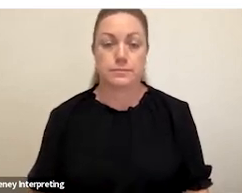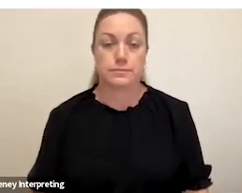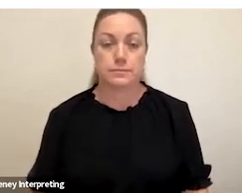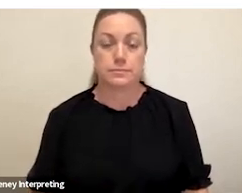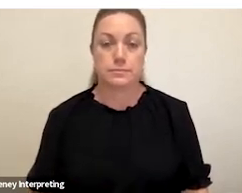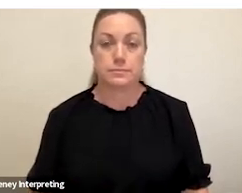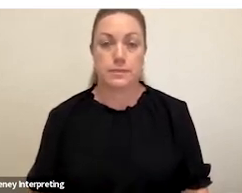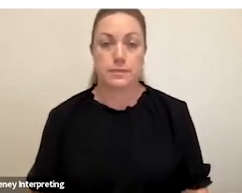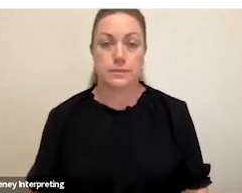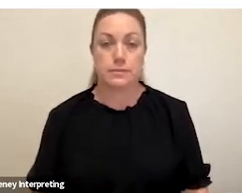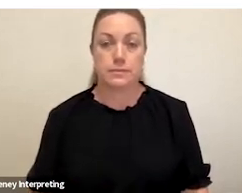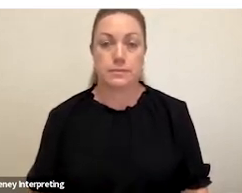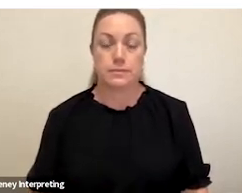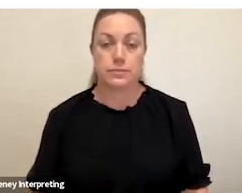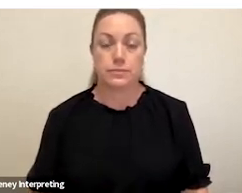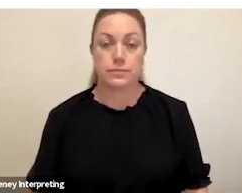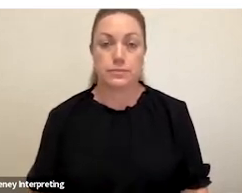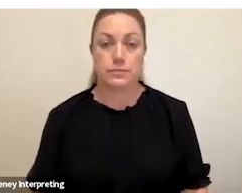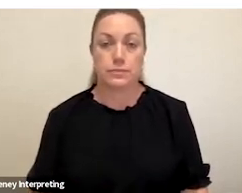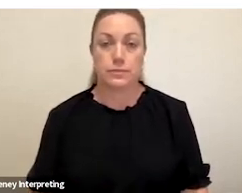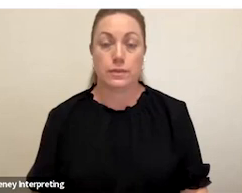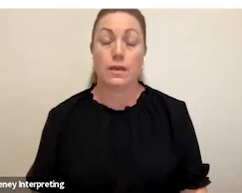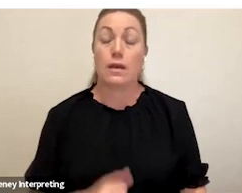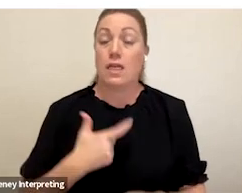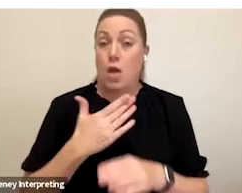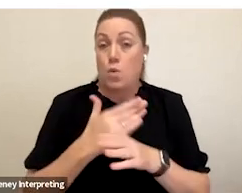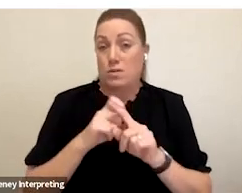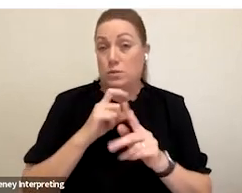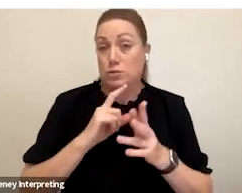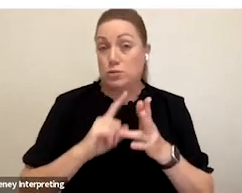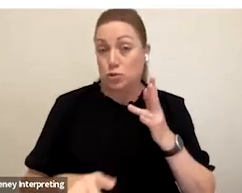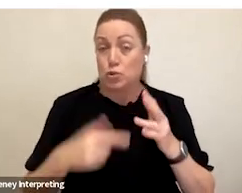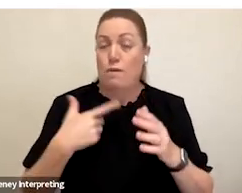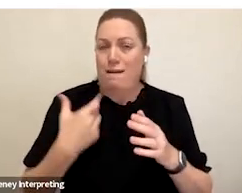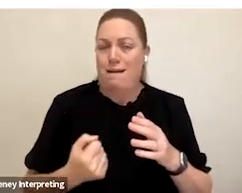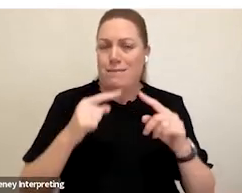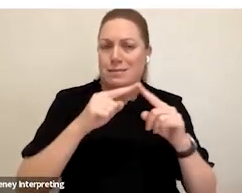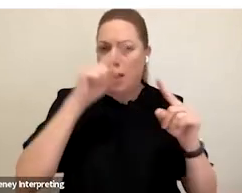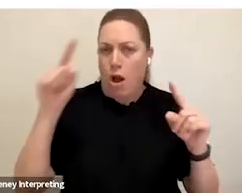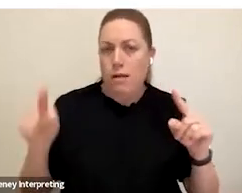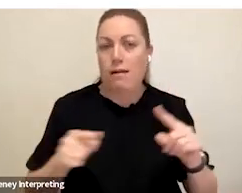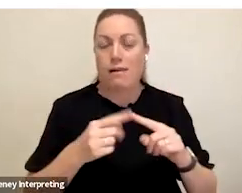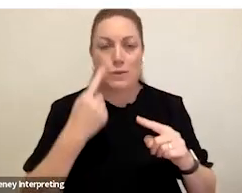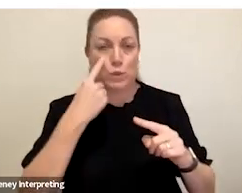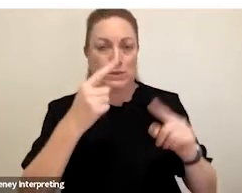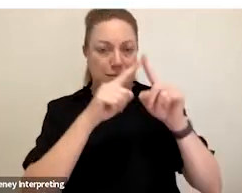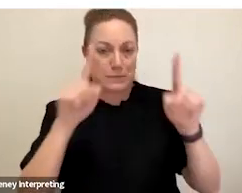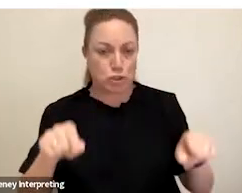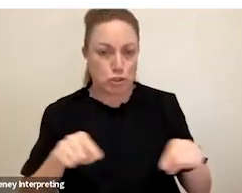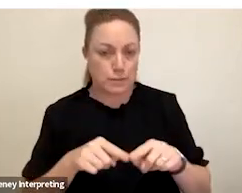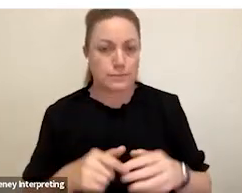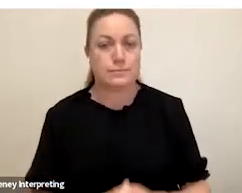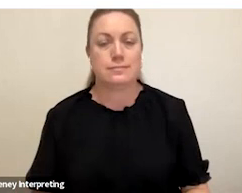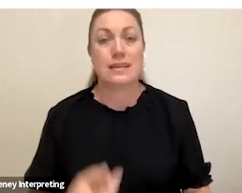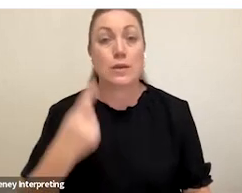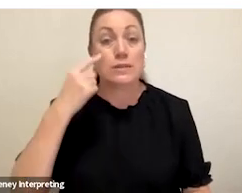I really want to share that the work that we do goes through an appreciative inquiry action cycle. If you look at the center, there's what we call a